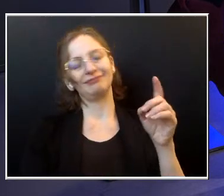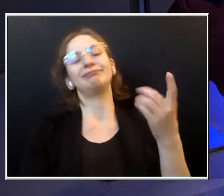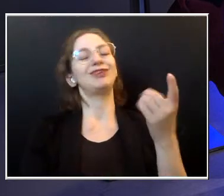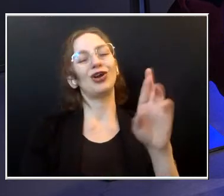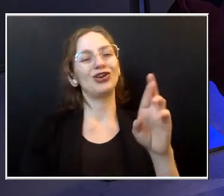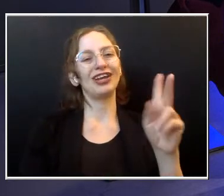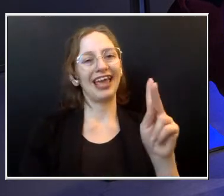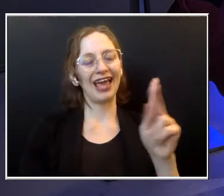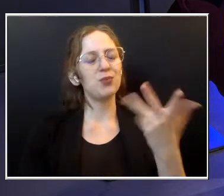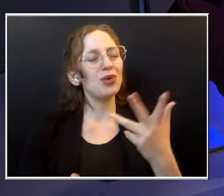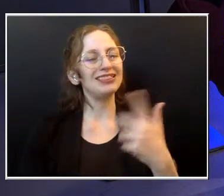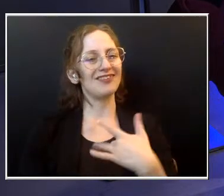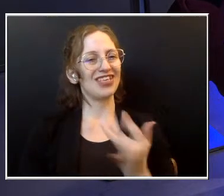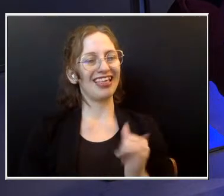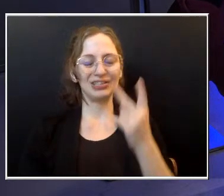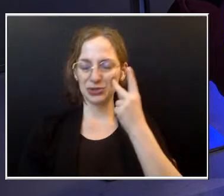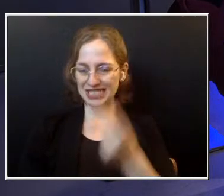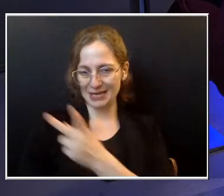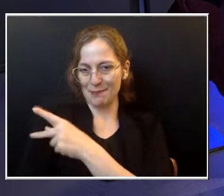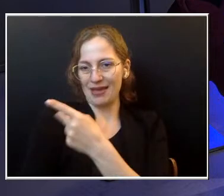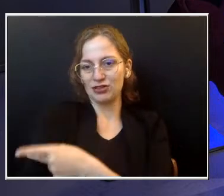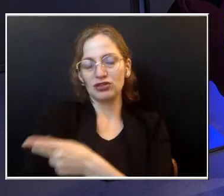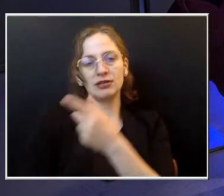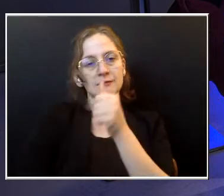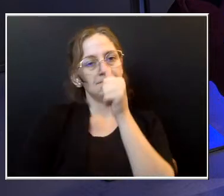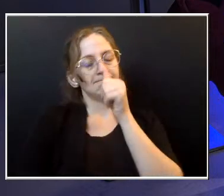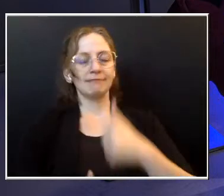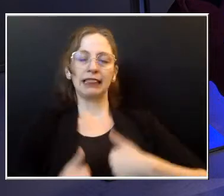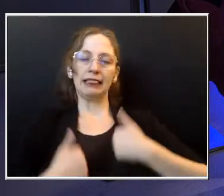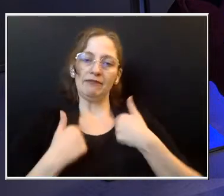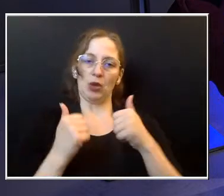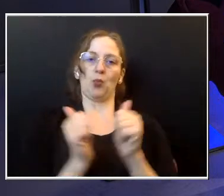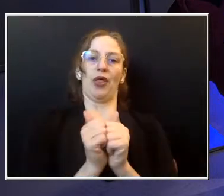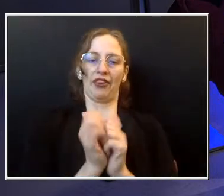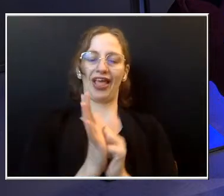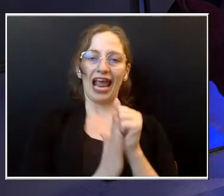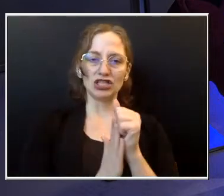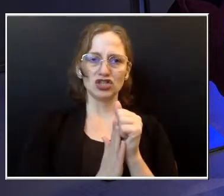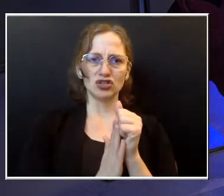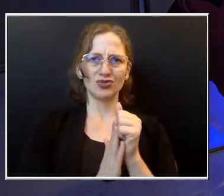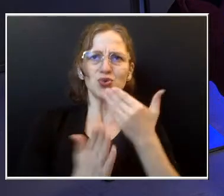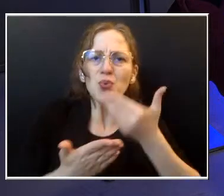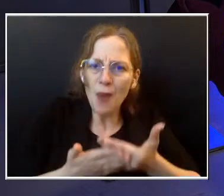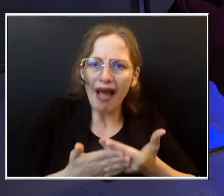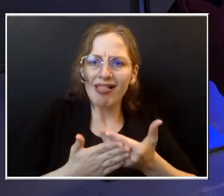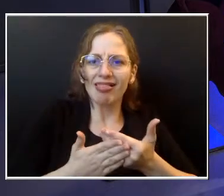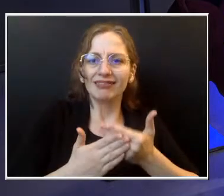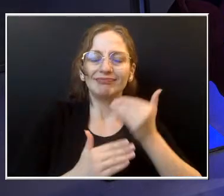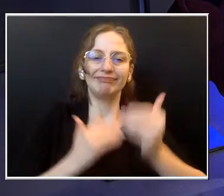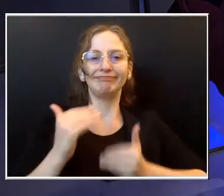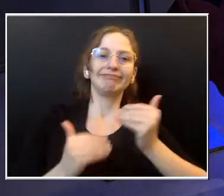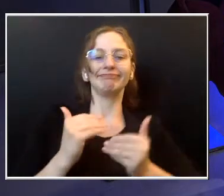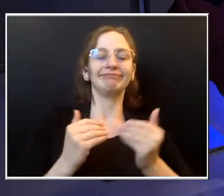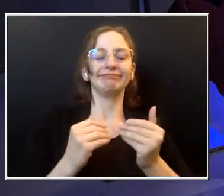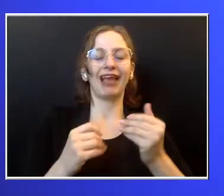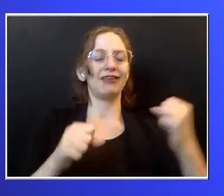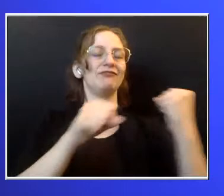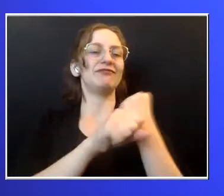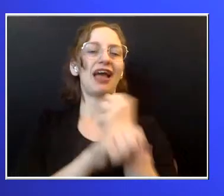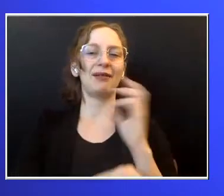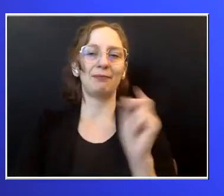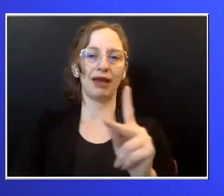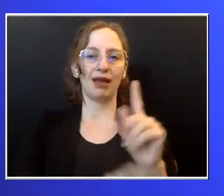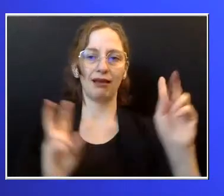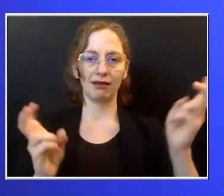cancer and doing it well and fighting back against it? You know, that's